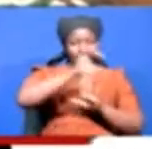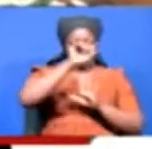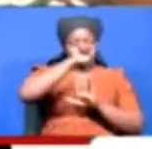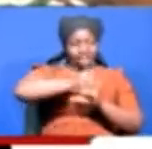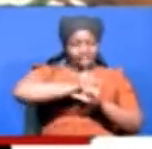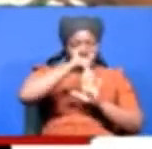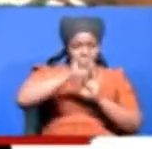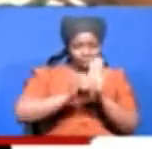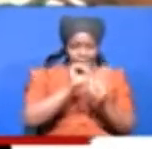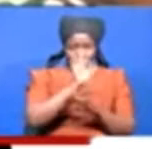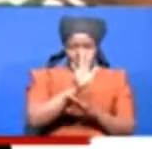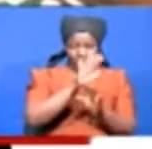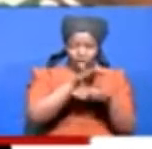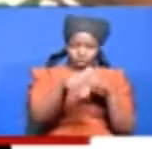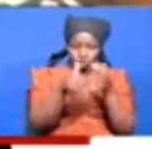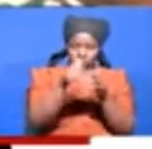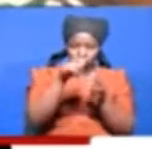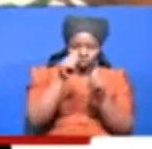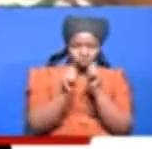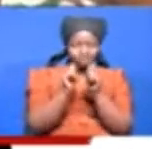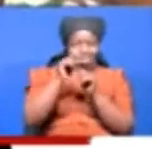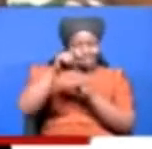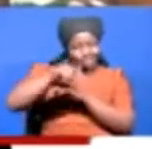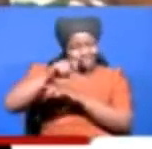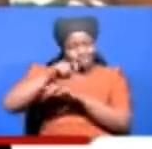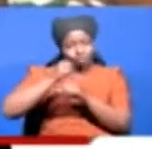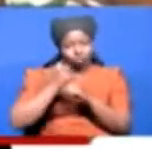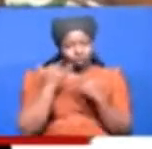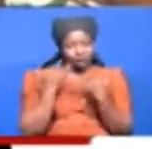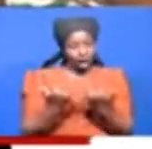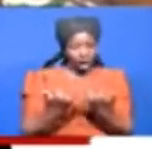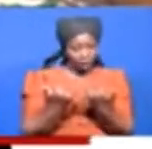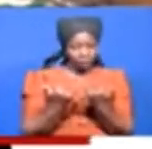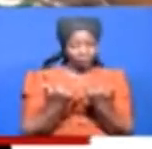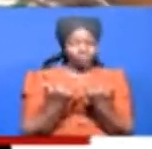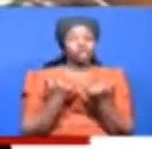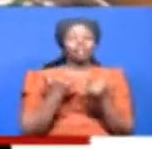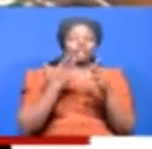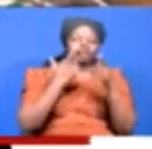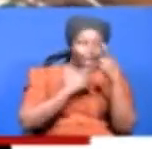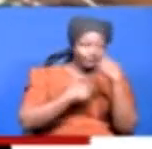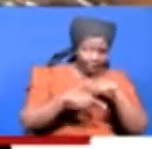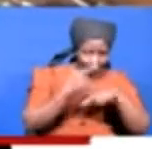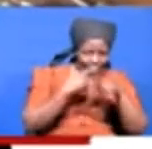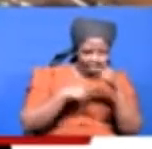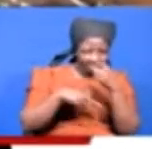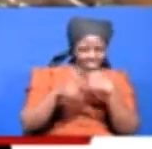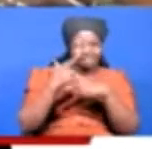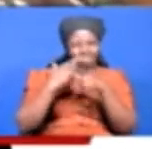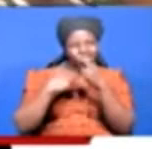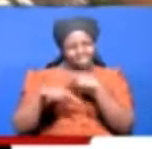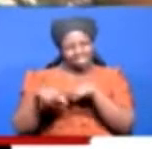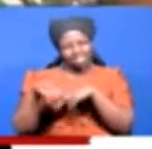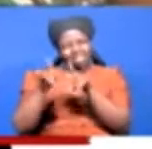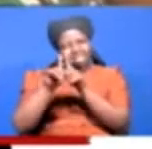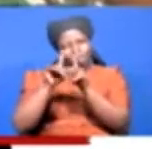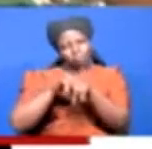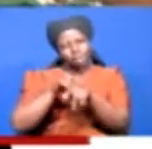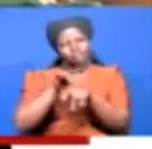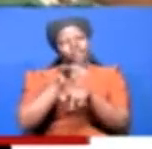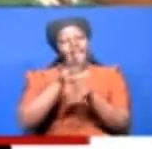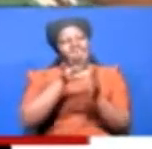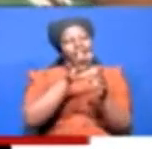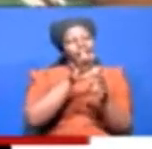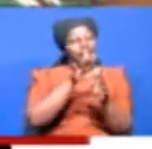and all that they need to do as they revise is to apply